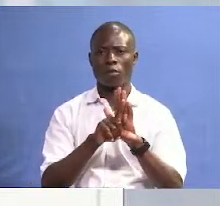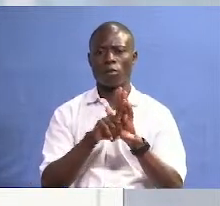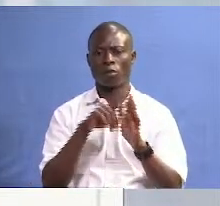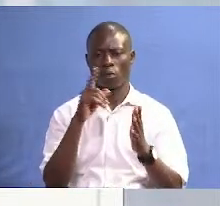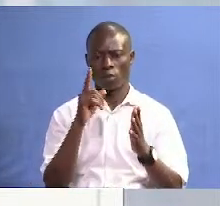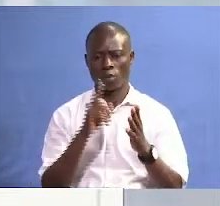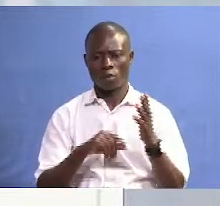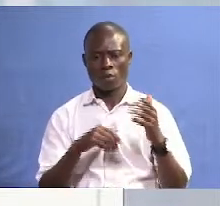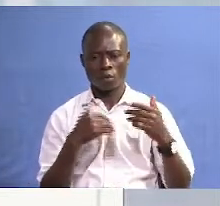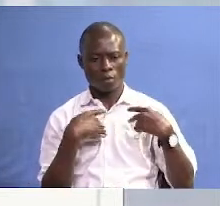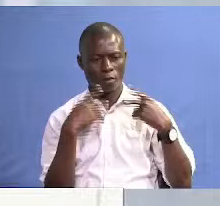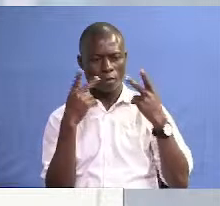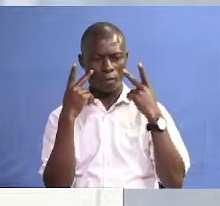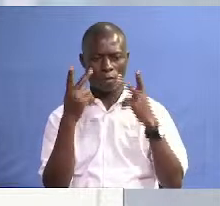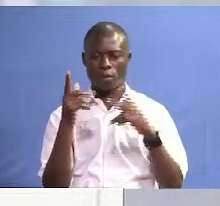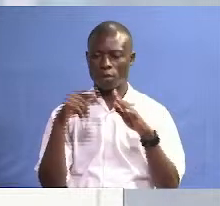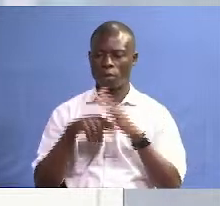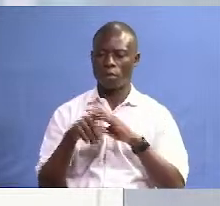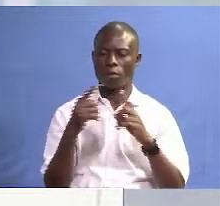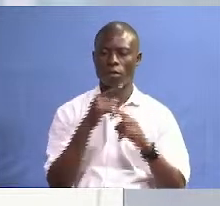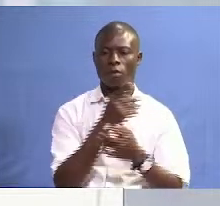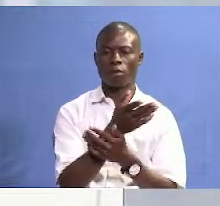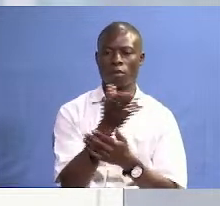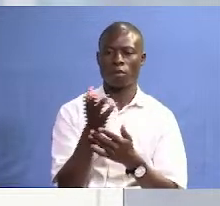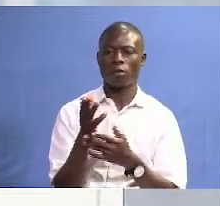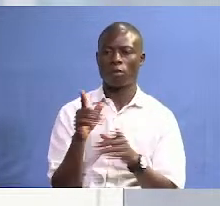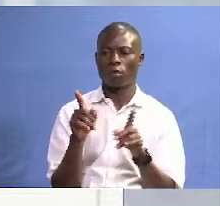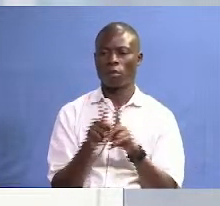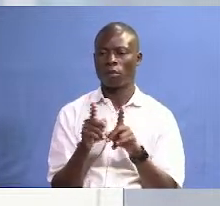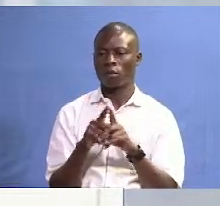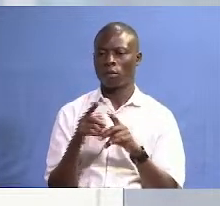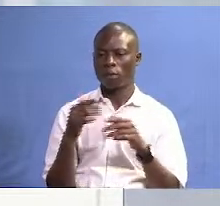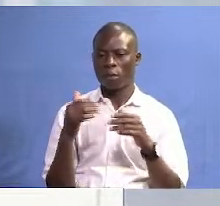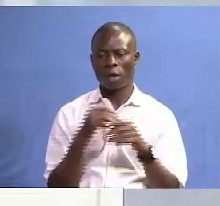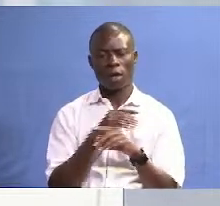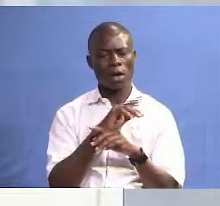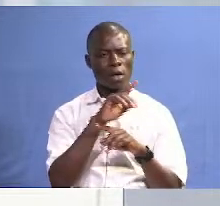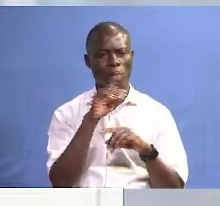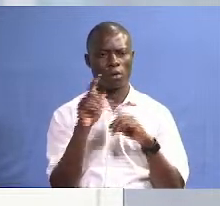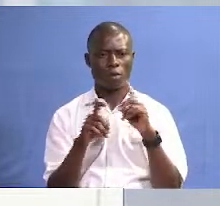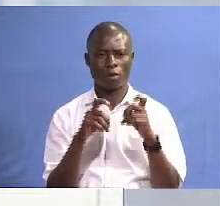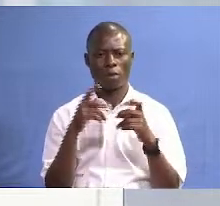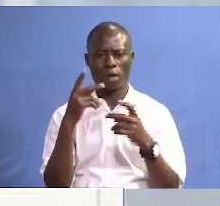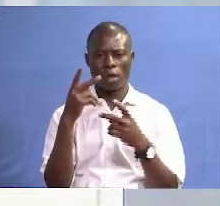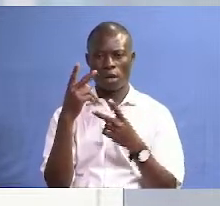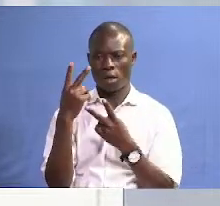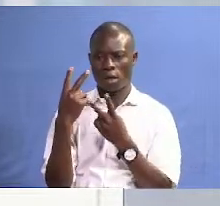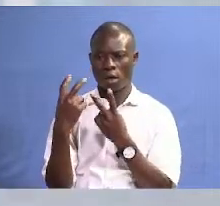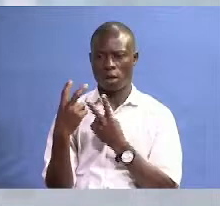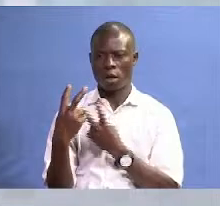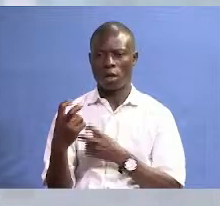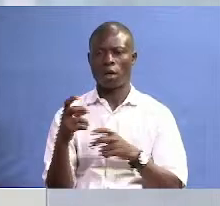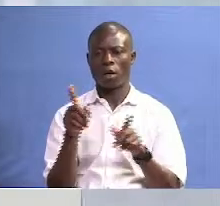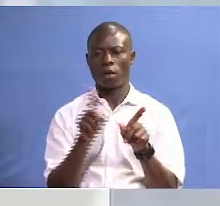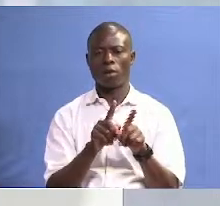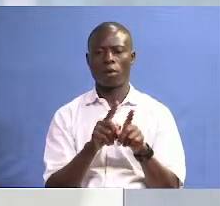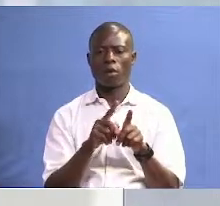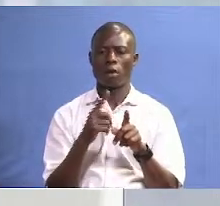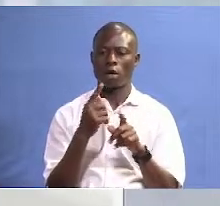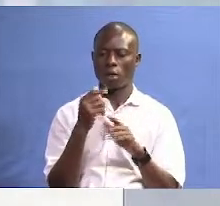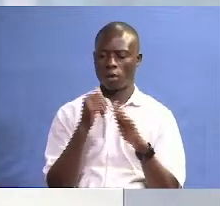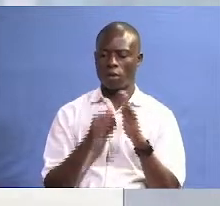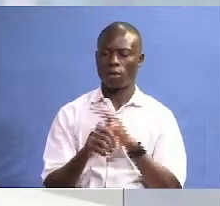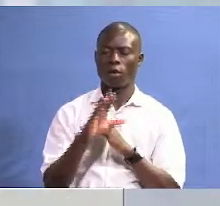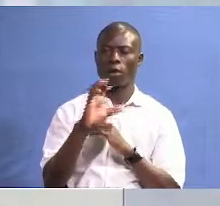we looking into? And of course, to just put us into perspective, that is one and only